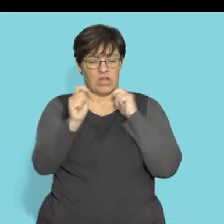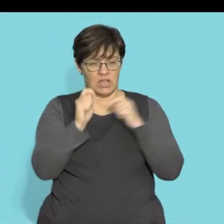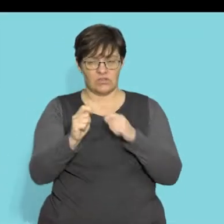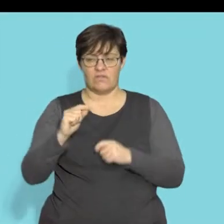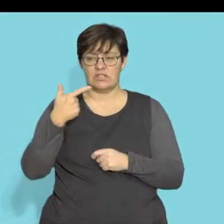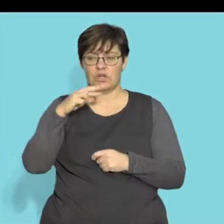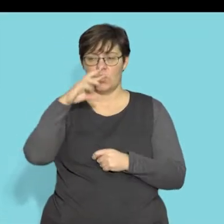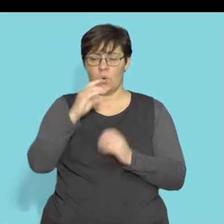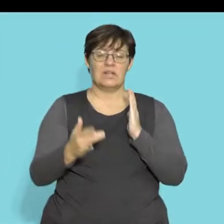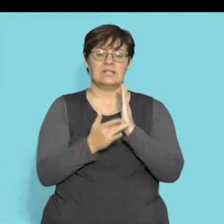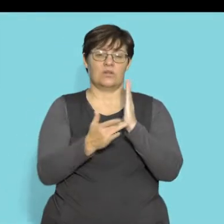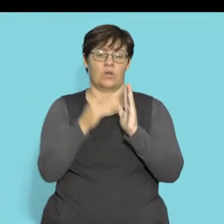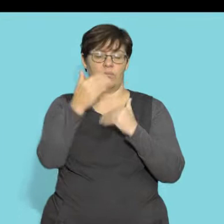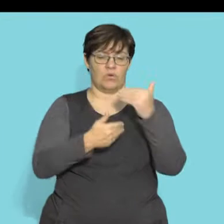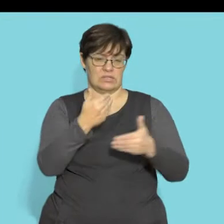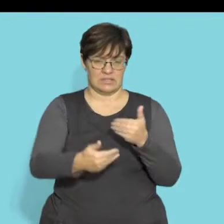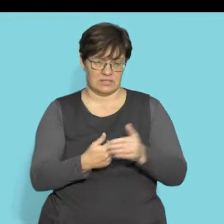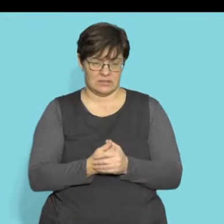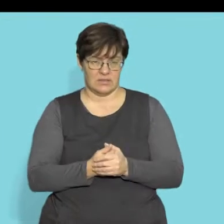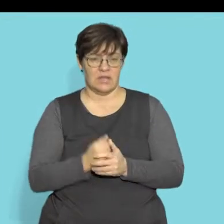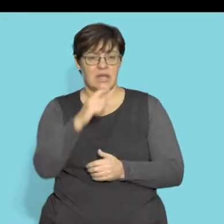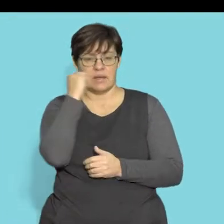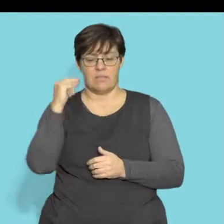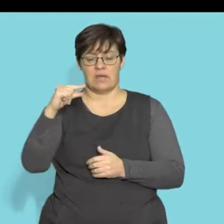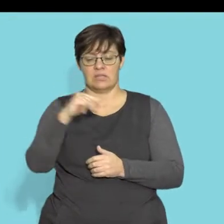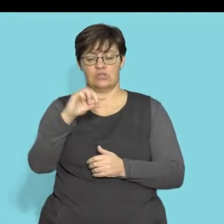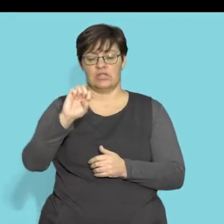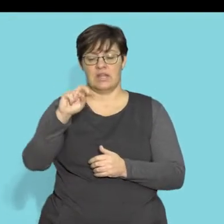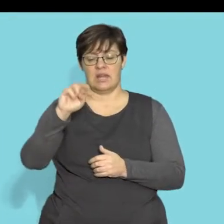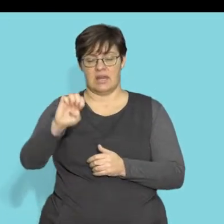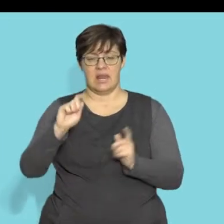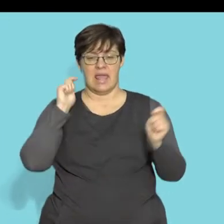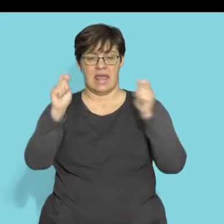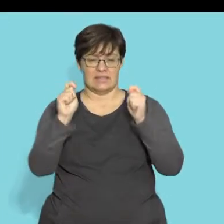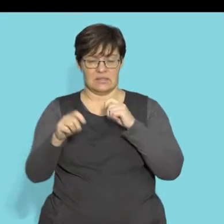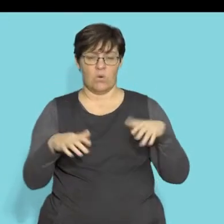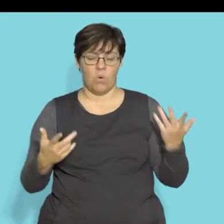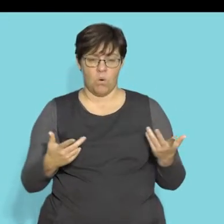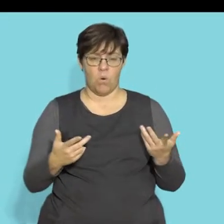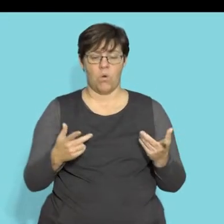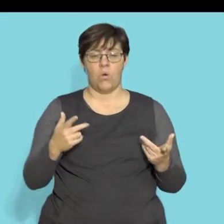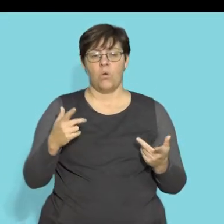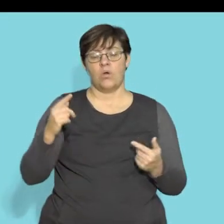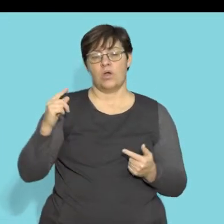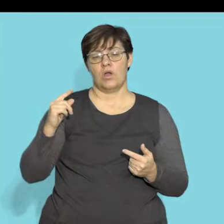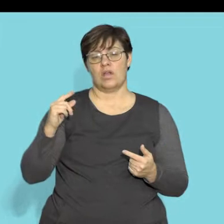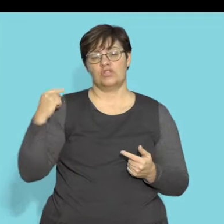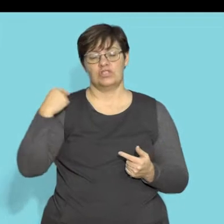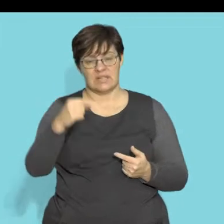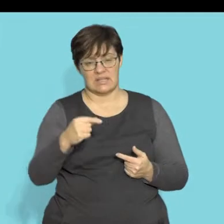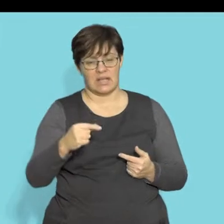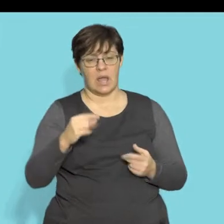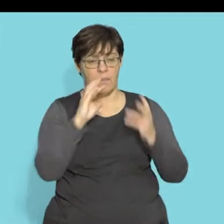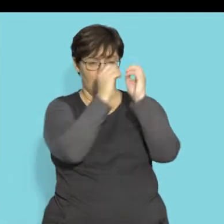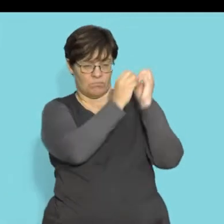by a technological process, and that is called gene editing or genetic modification. And